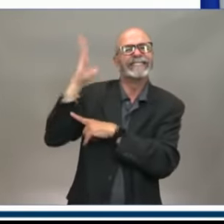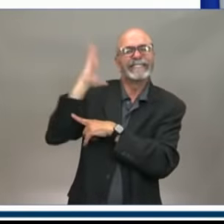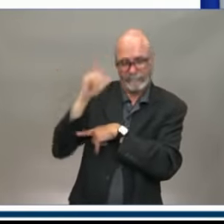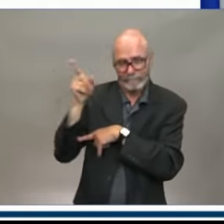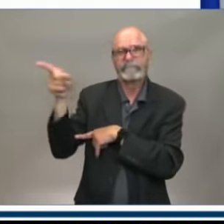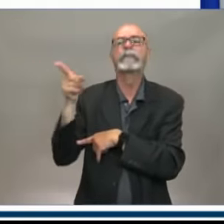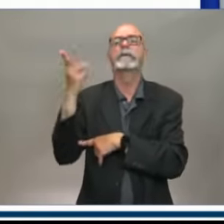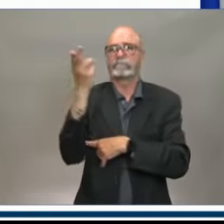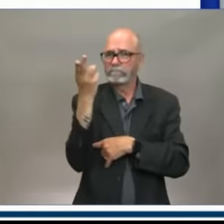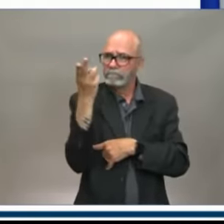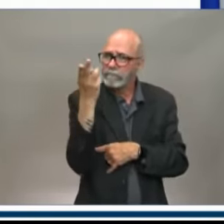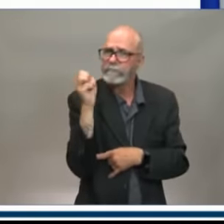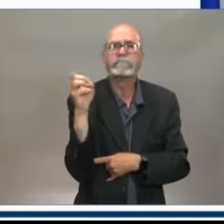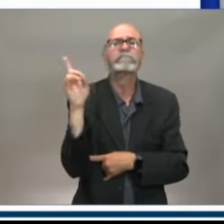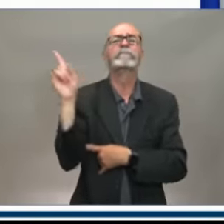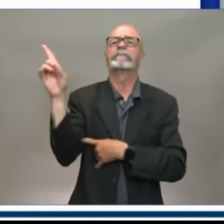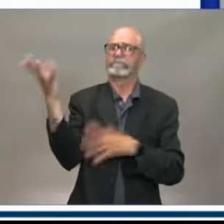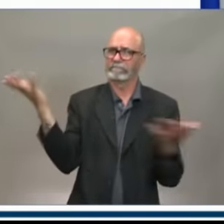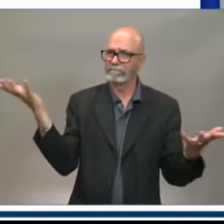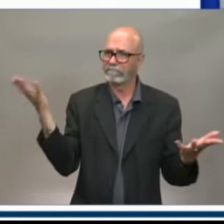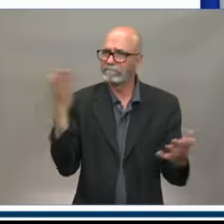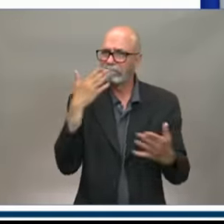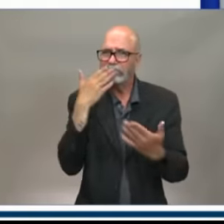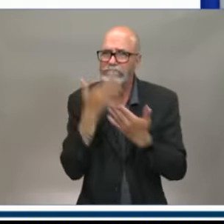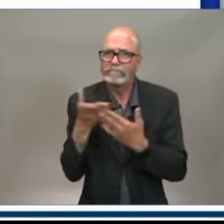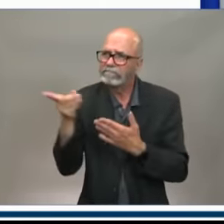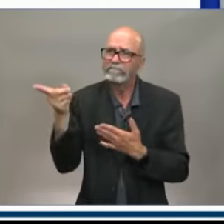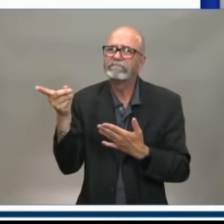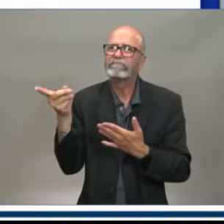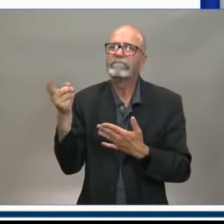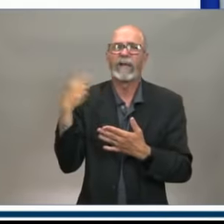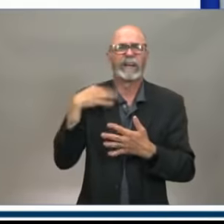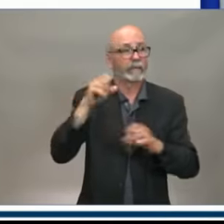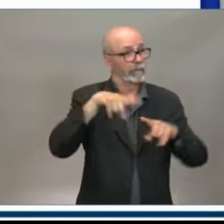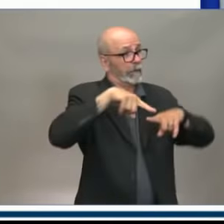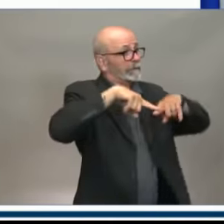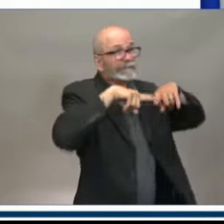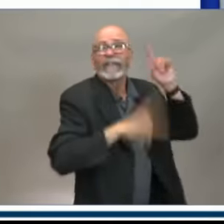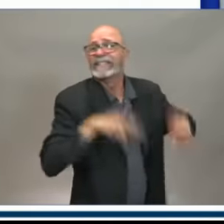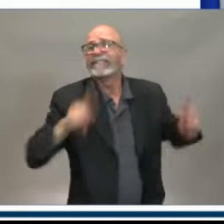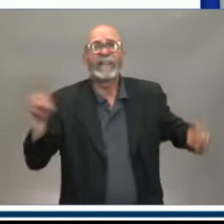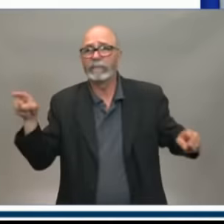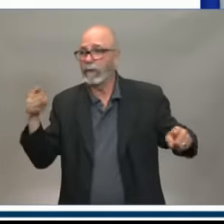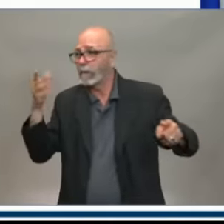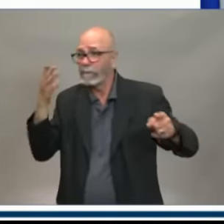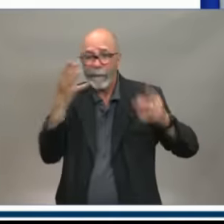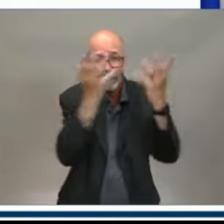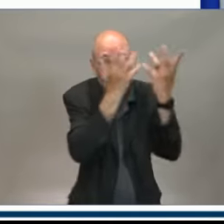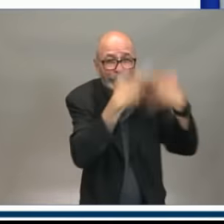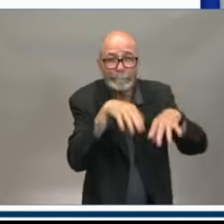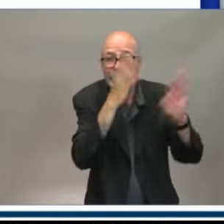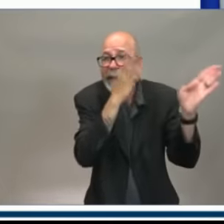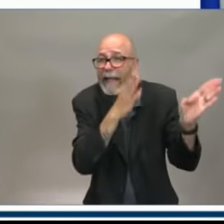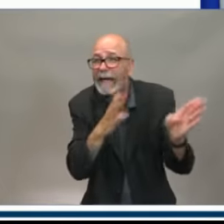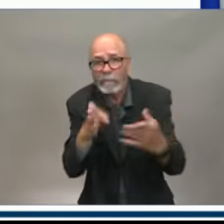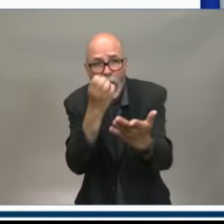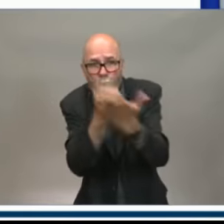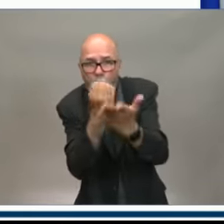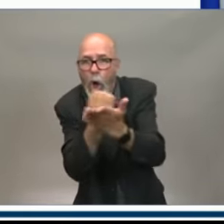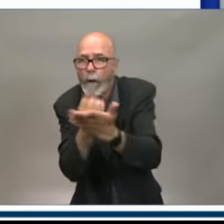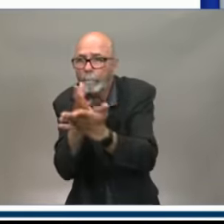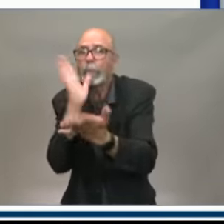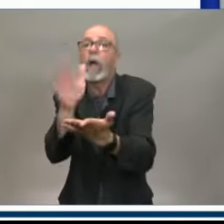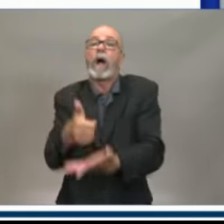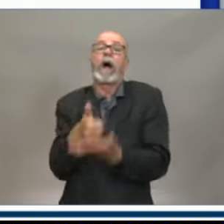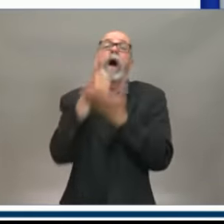focus on a diverse plan for our economy is not only benefiting Halifax, it's benefiting rural Nova